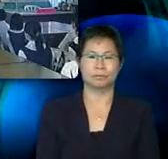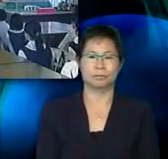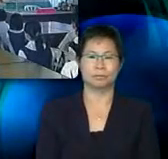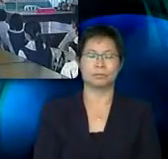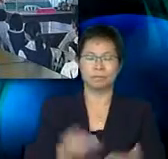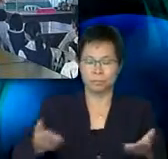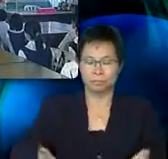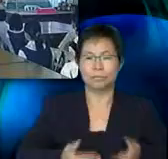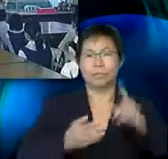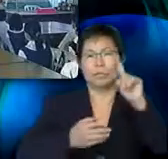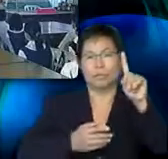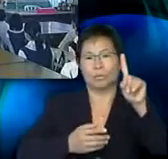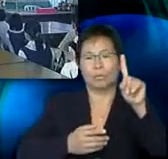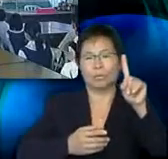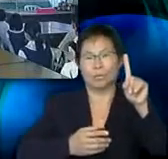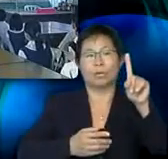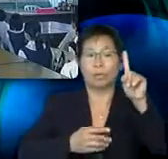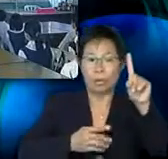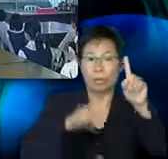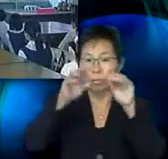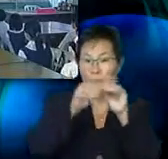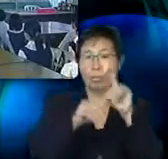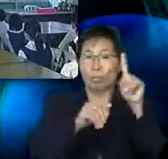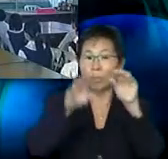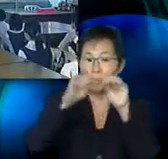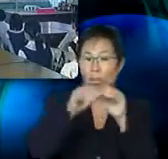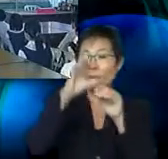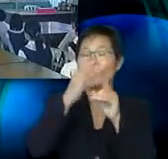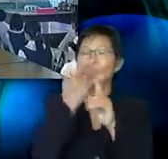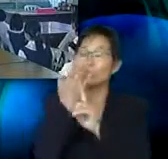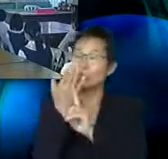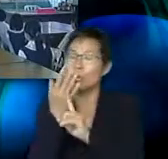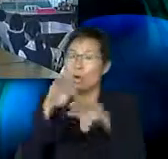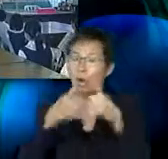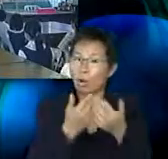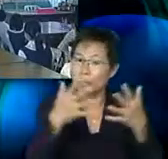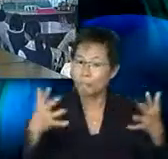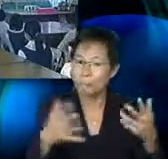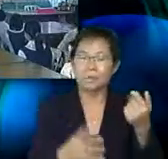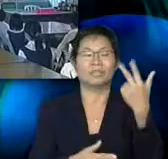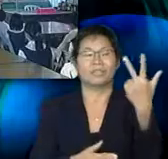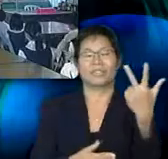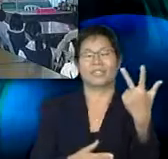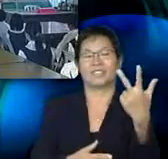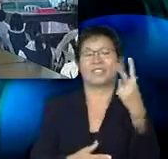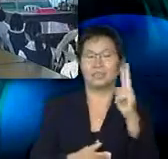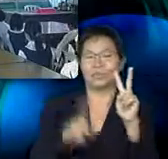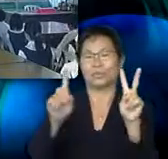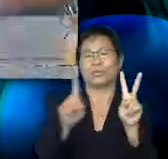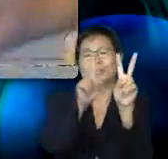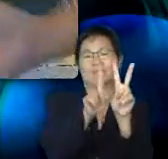Here is one more candle. How many candles are there?